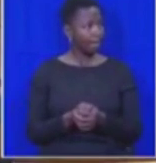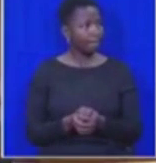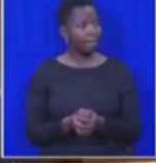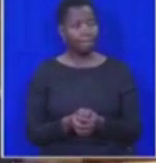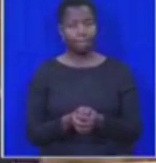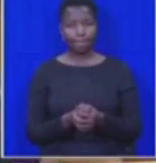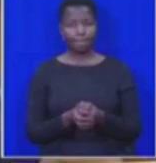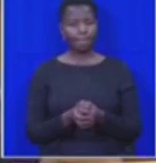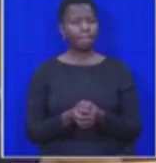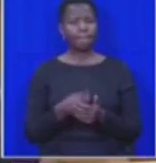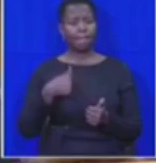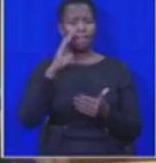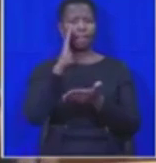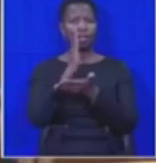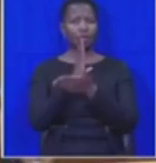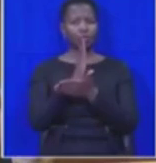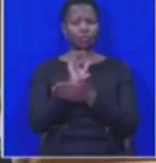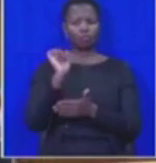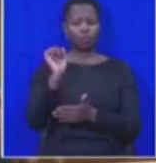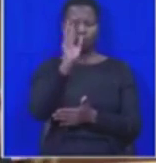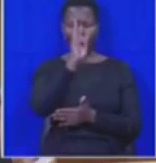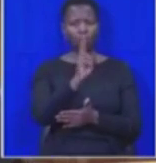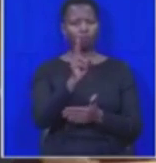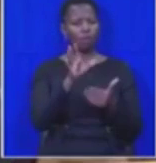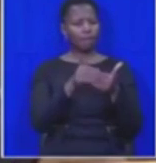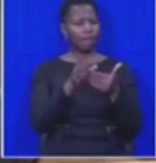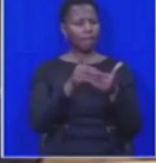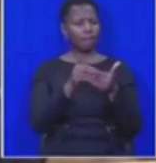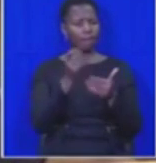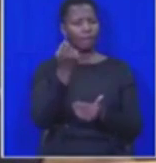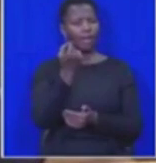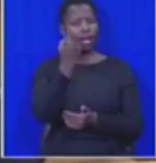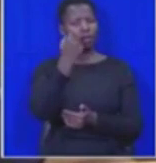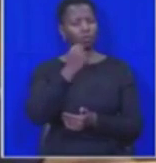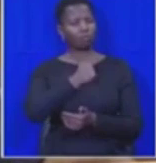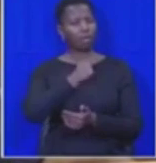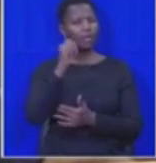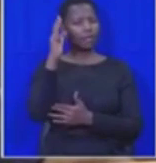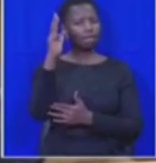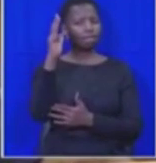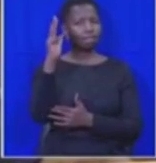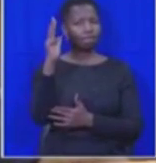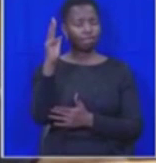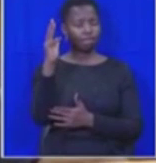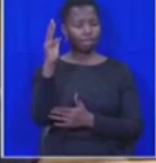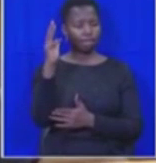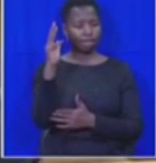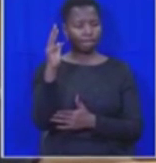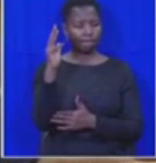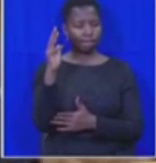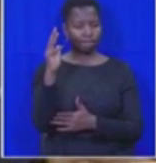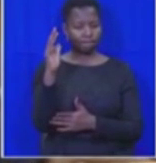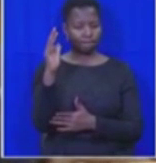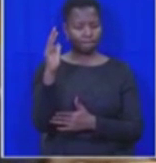I'm not sure how the Honorable Member understood the statement that I made